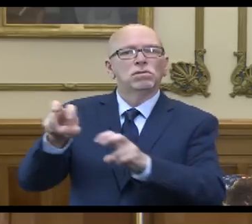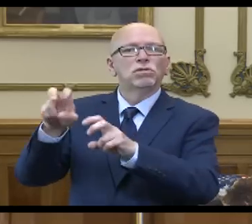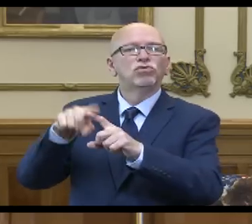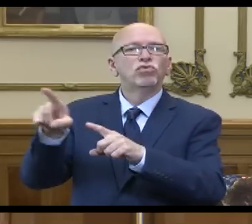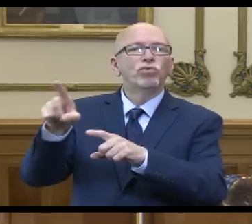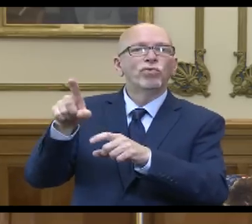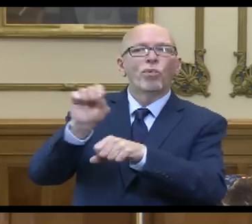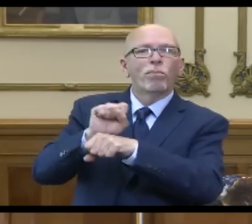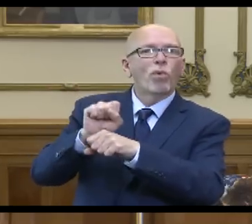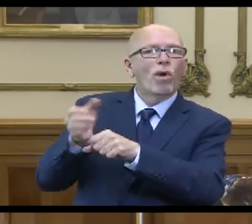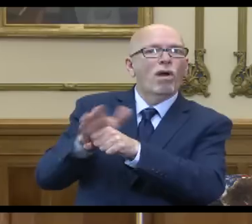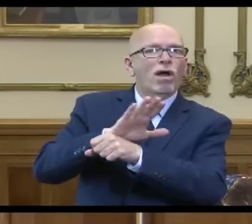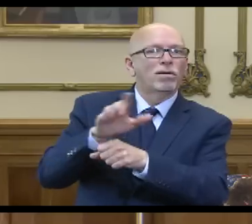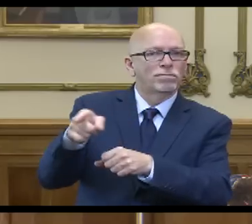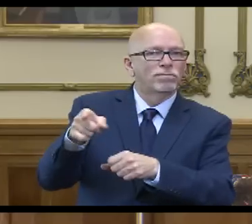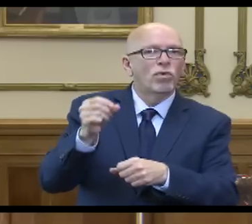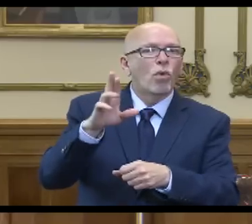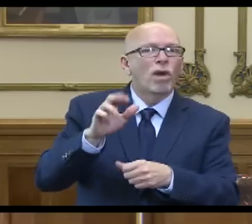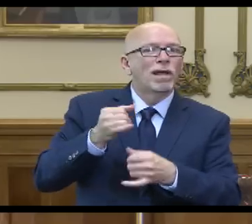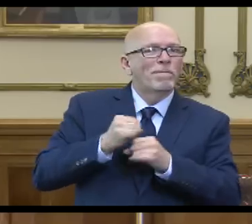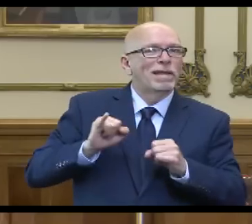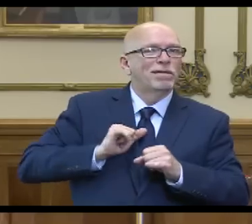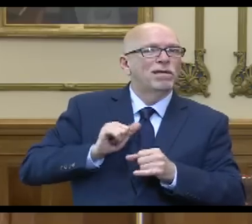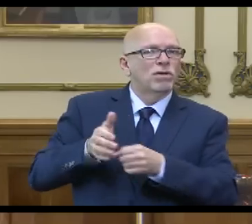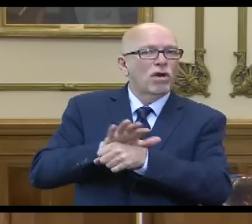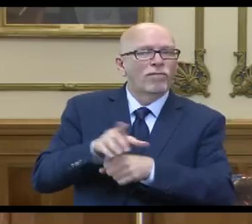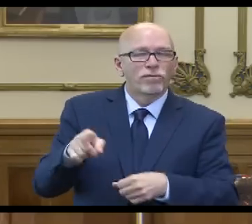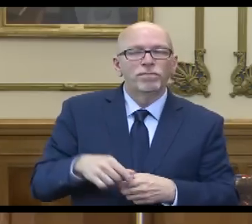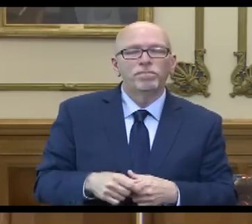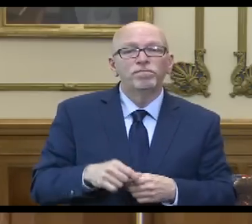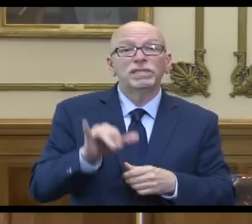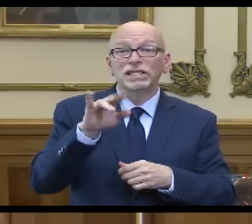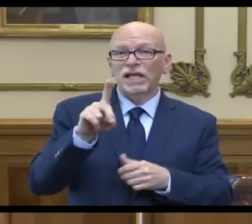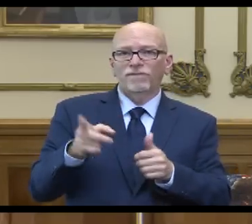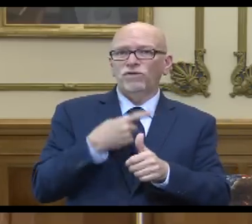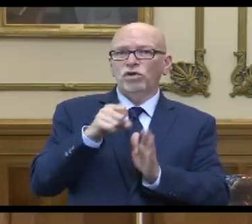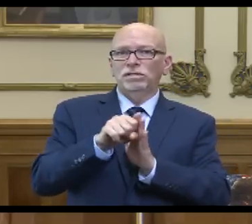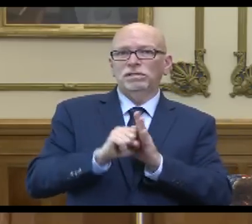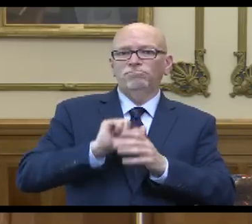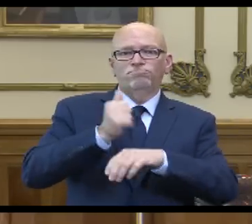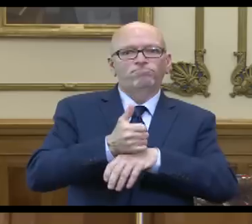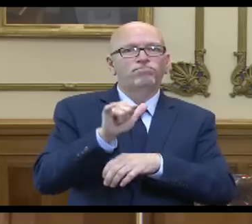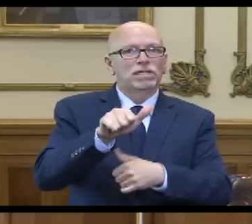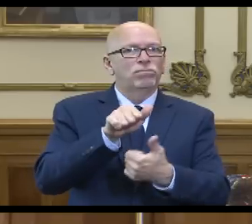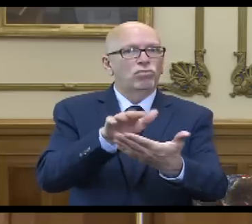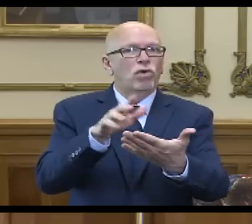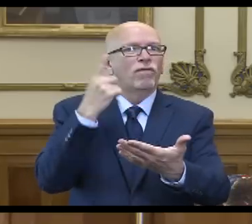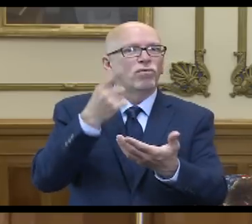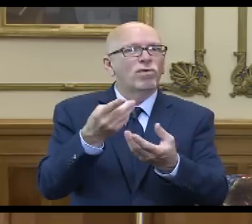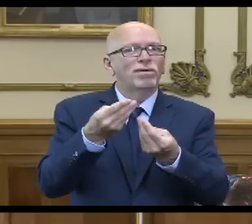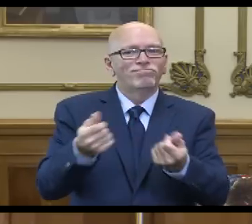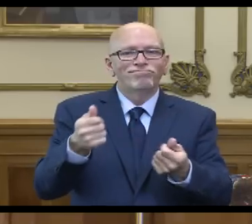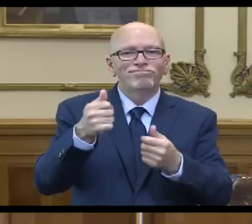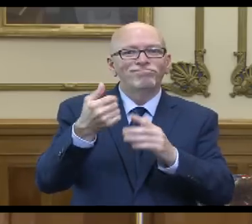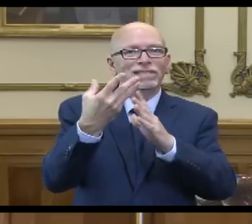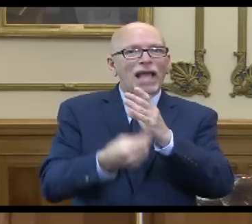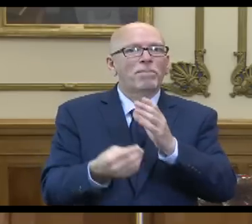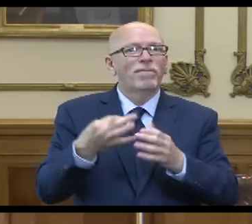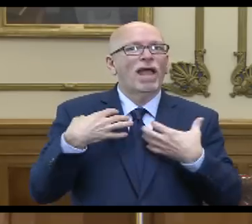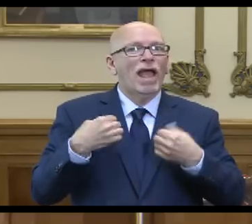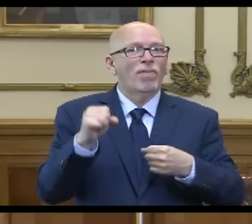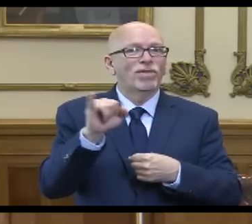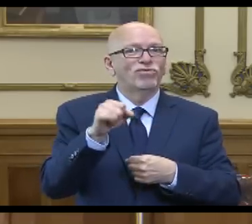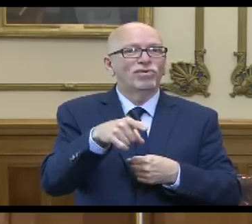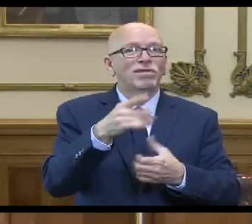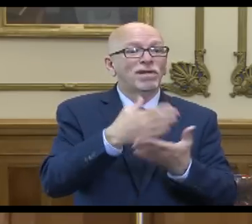other coverage. Indiana becomes the first state to establish such an innovative approach to eliminating the gap in health coverage that can prevent